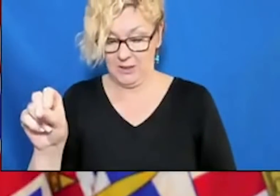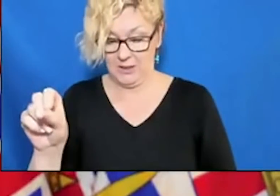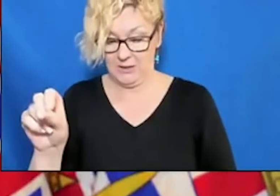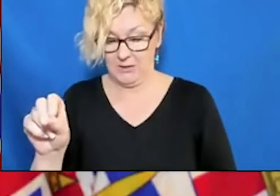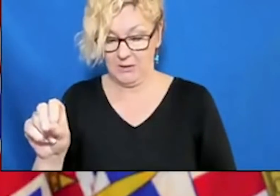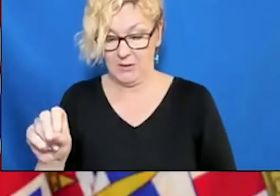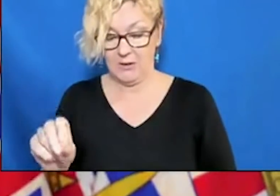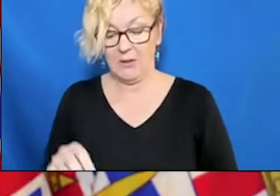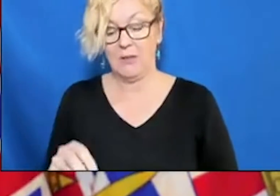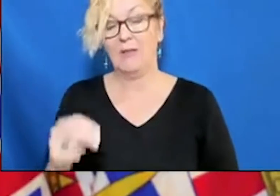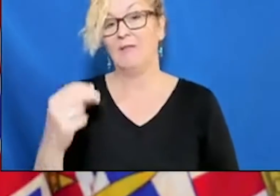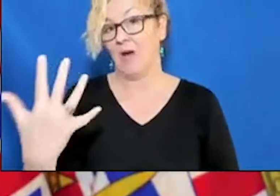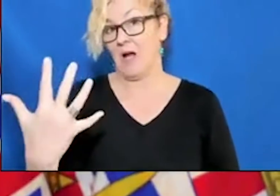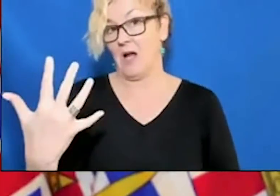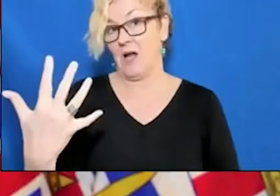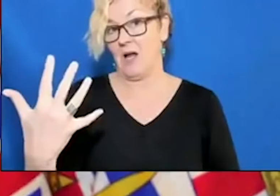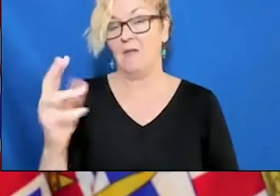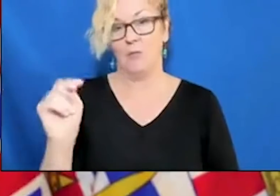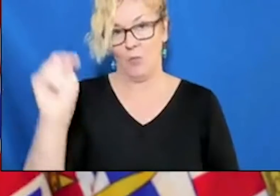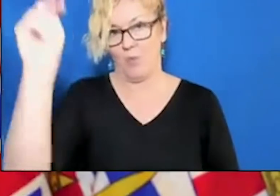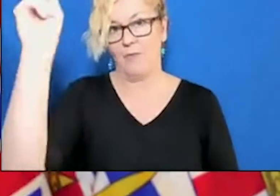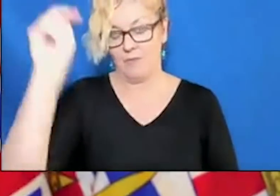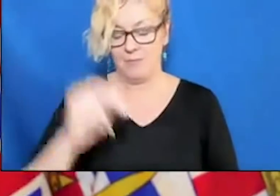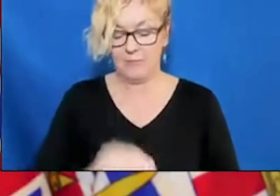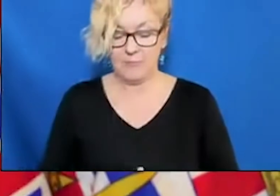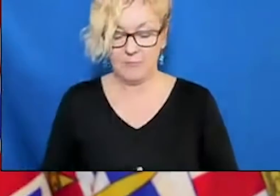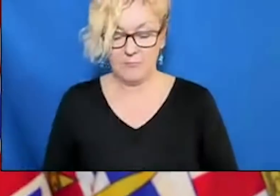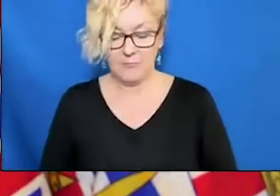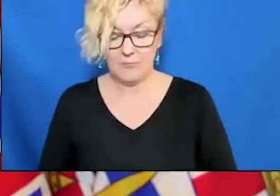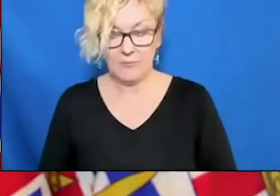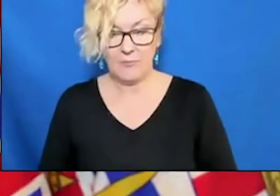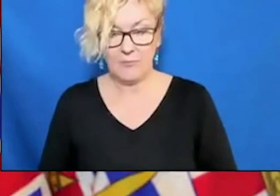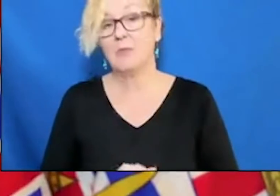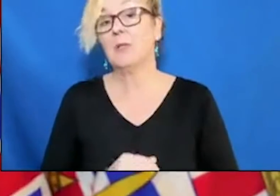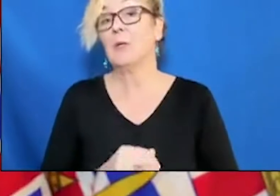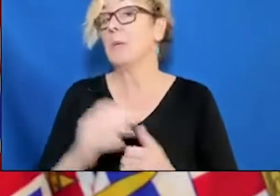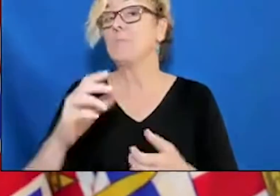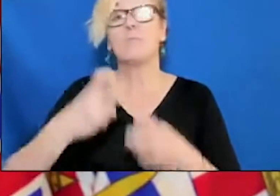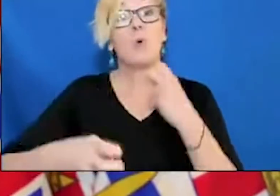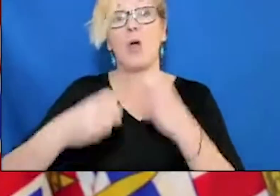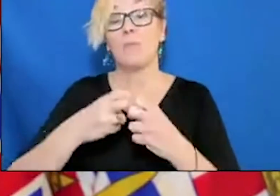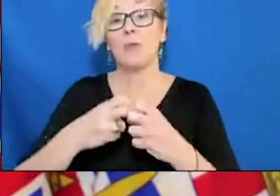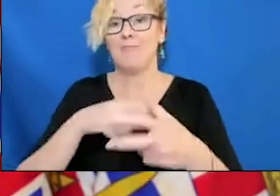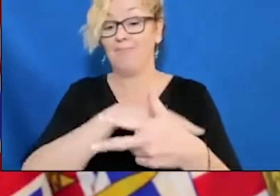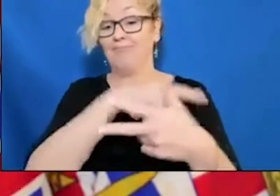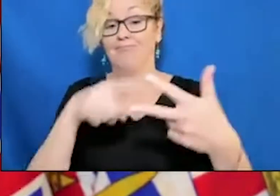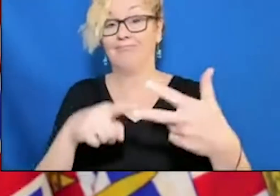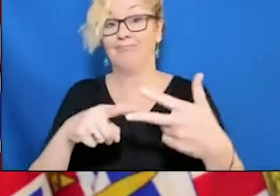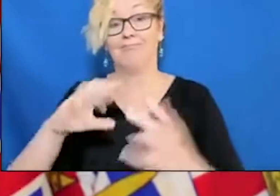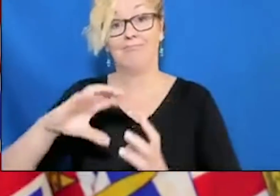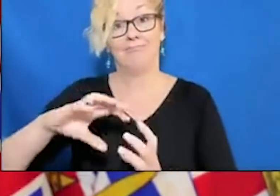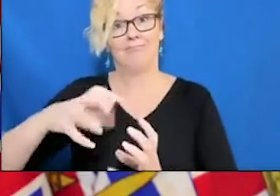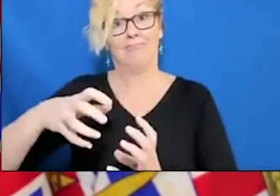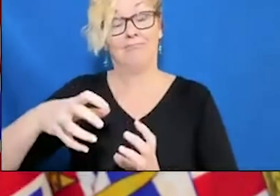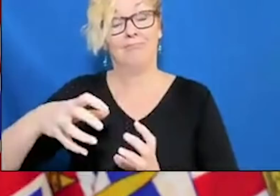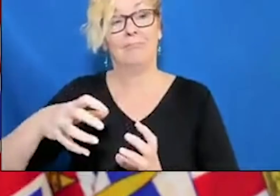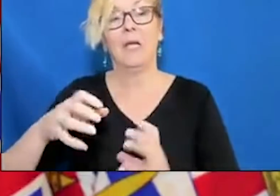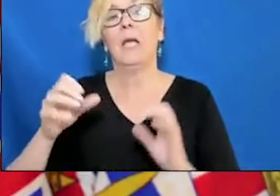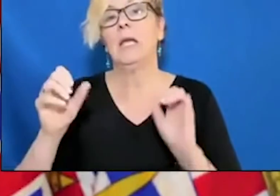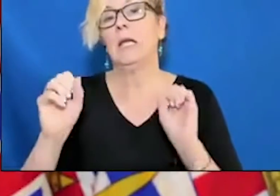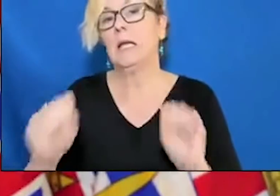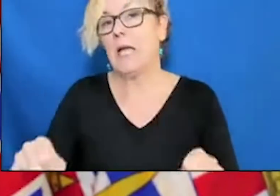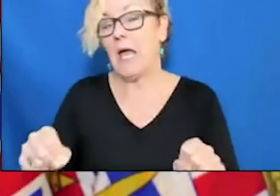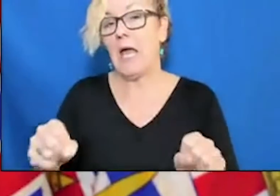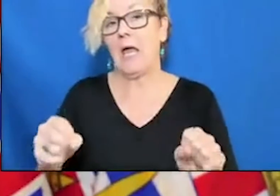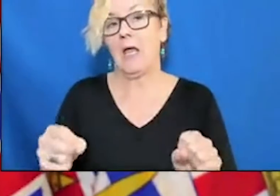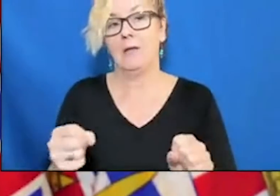seeing are having an increase in hospitalization or an increased risk of death, and so far we are not seeing that. There are